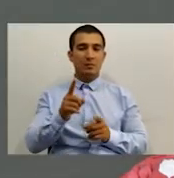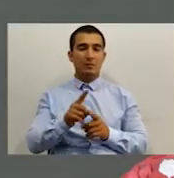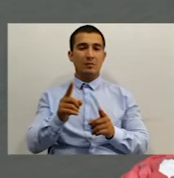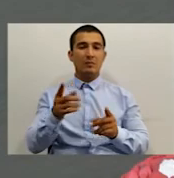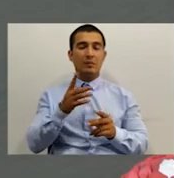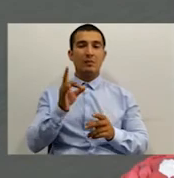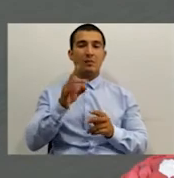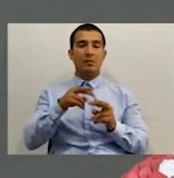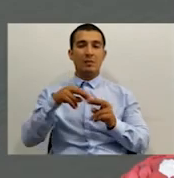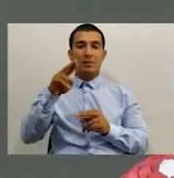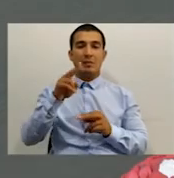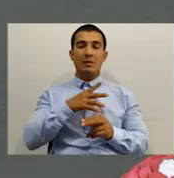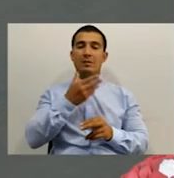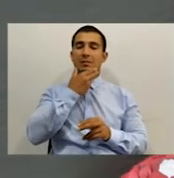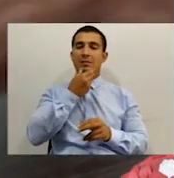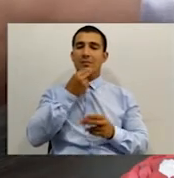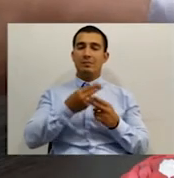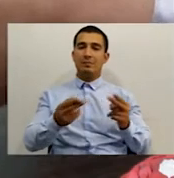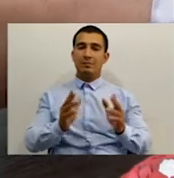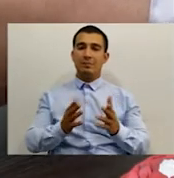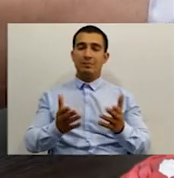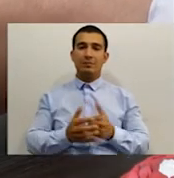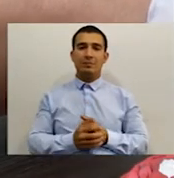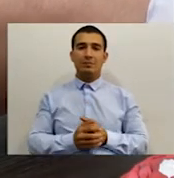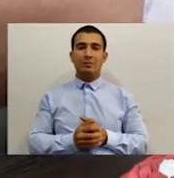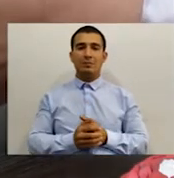ketsa chiroyli chiqadi.